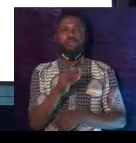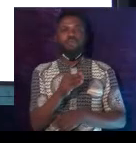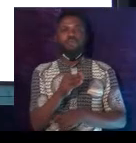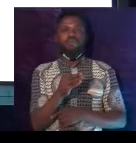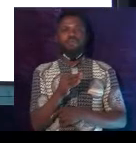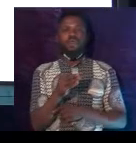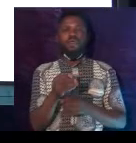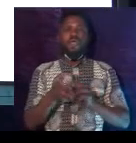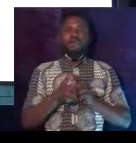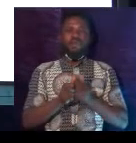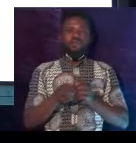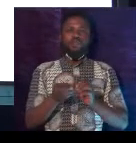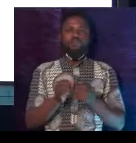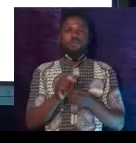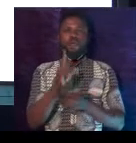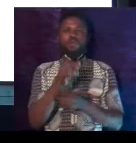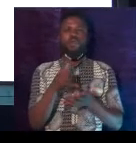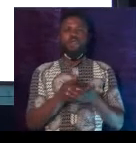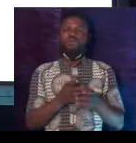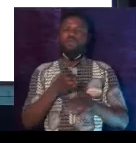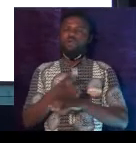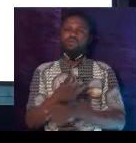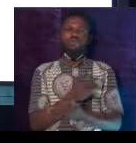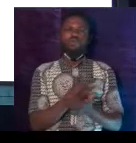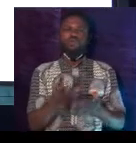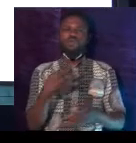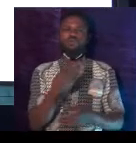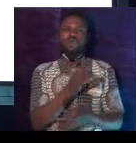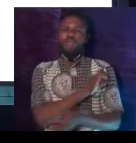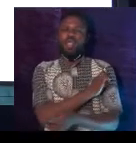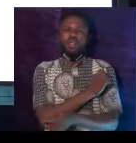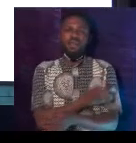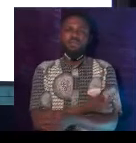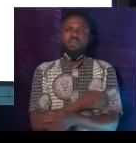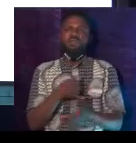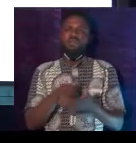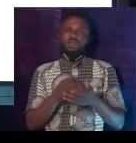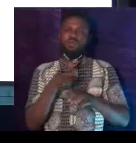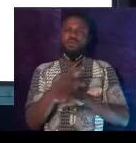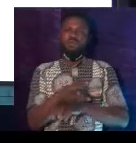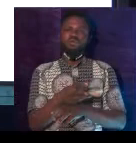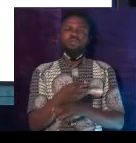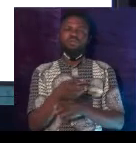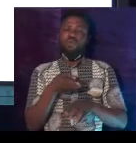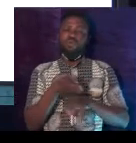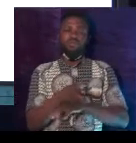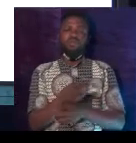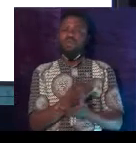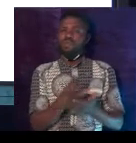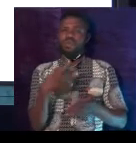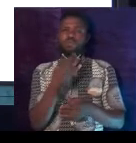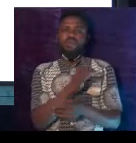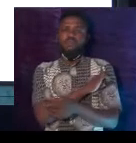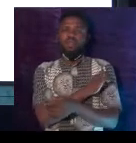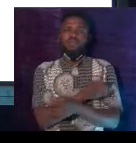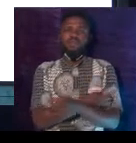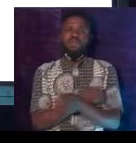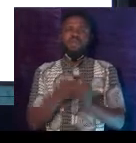of friction. 1, it causes wastage of energy. It causes wastage of